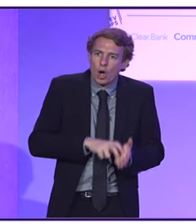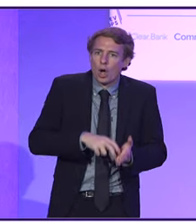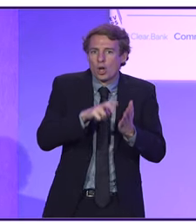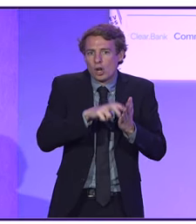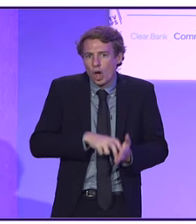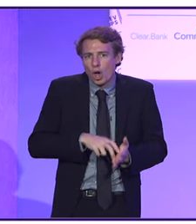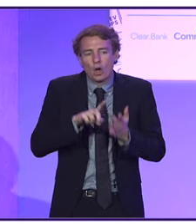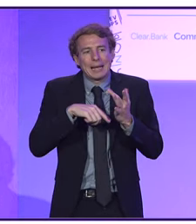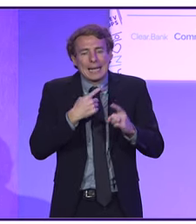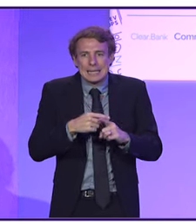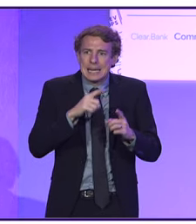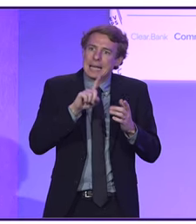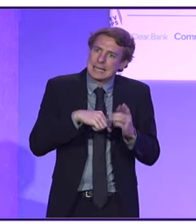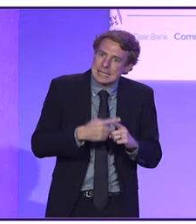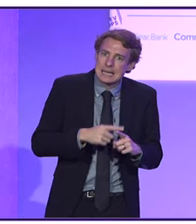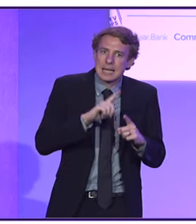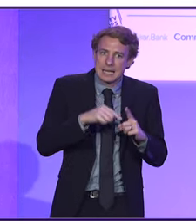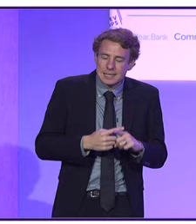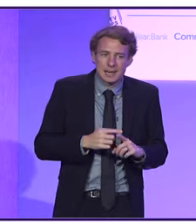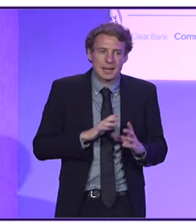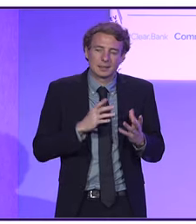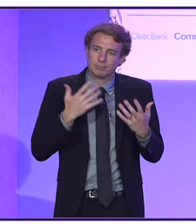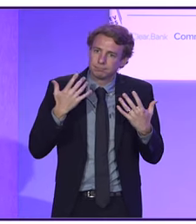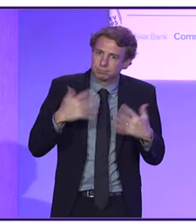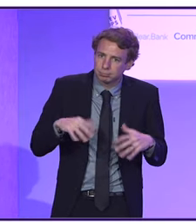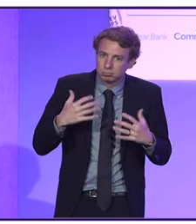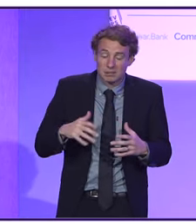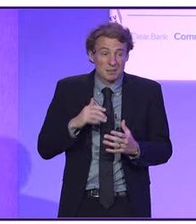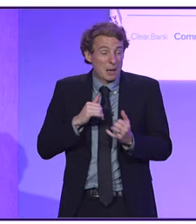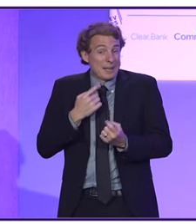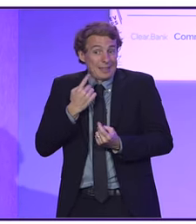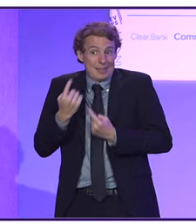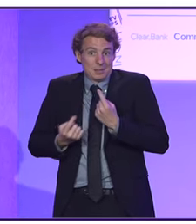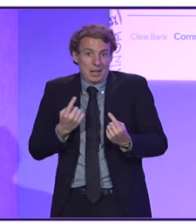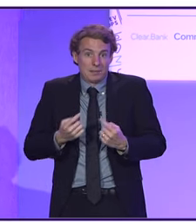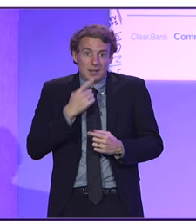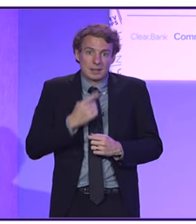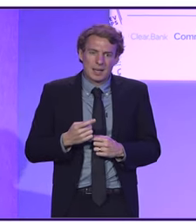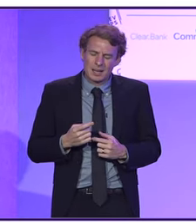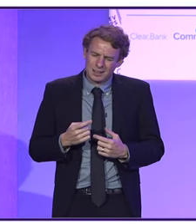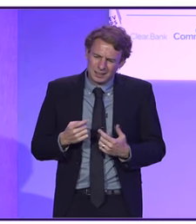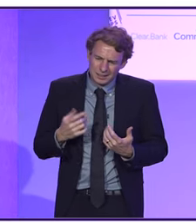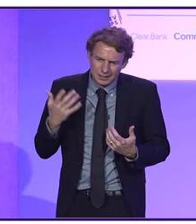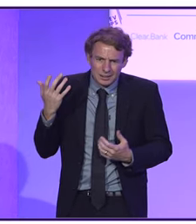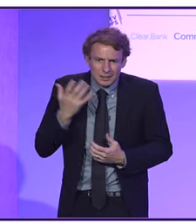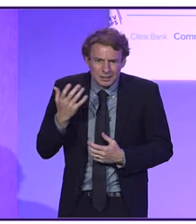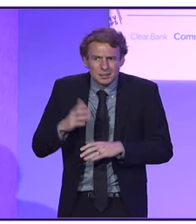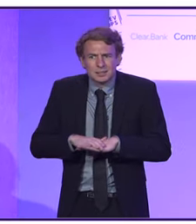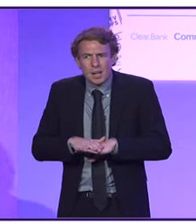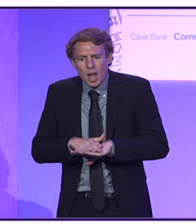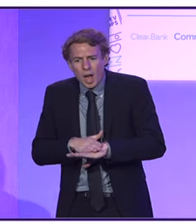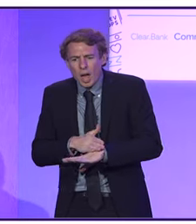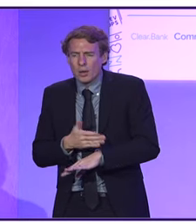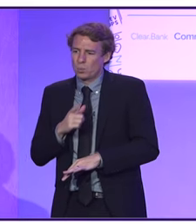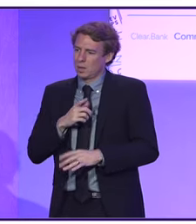expensive. Even if they're doing it themselves, then it's the other way. It's this thing runs really slowly. Why? Because we ingest everything